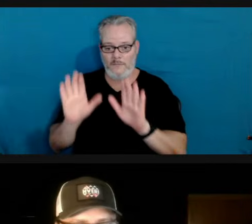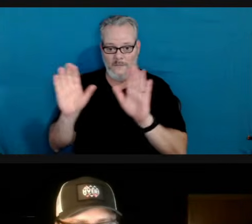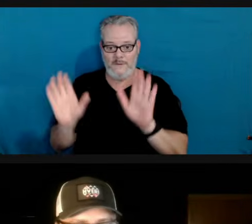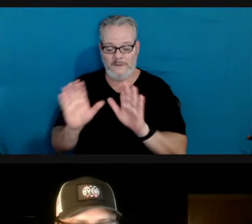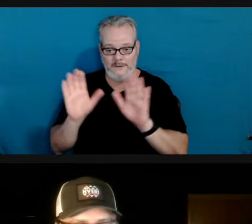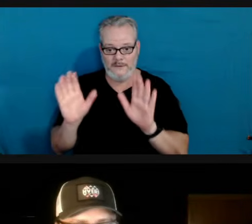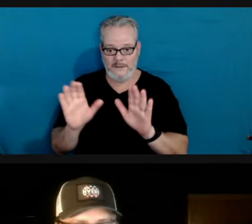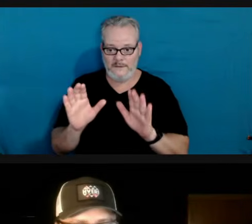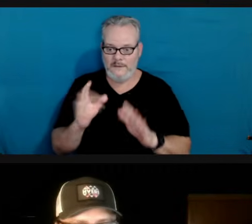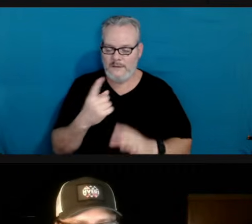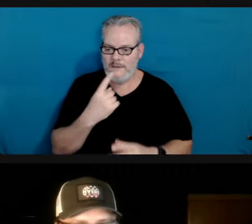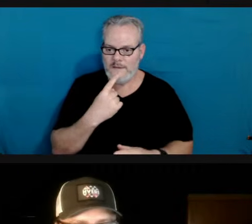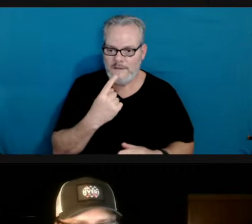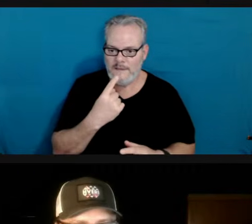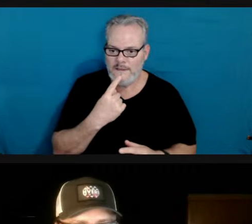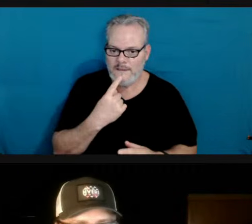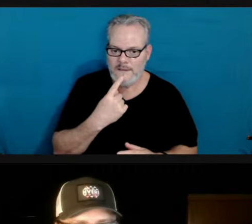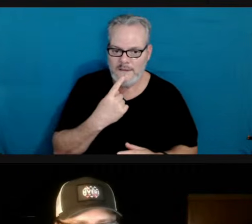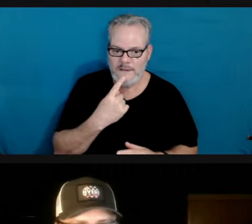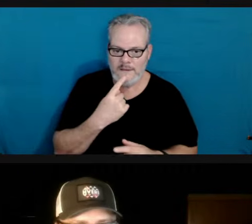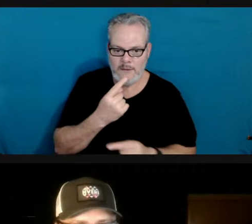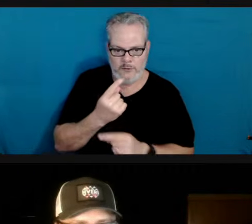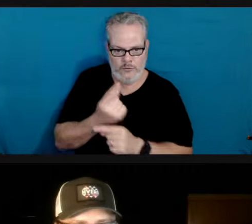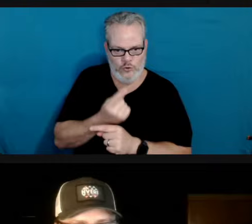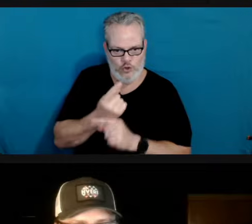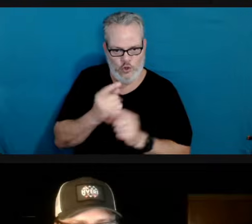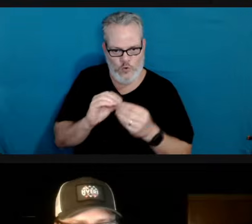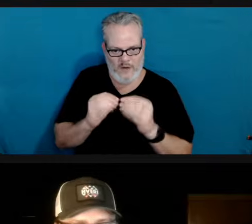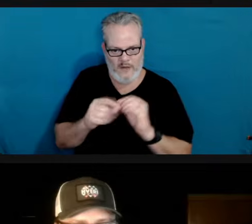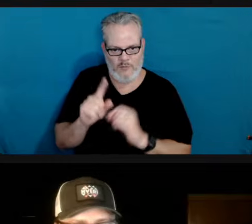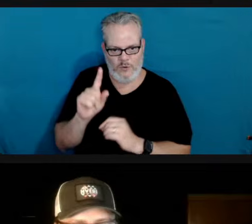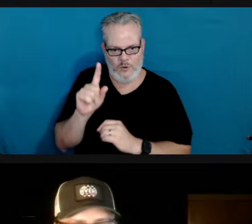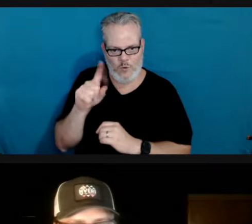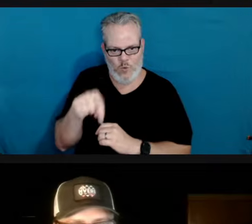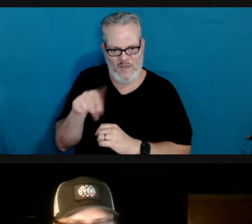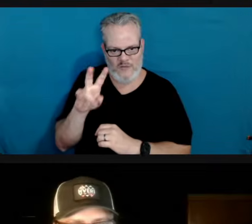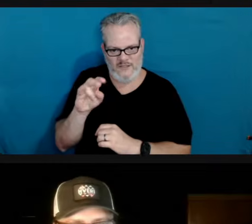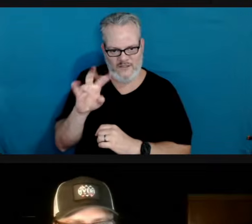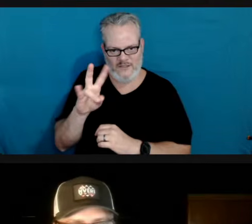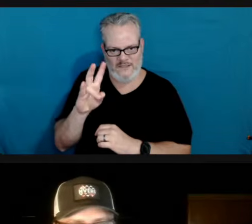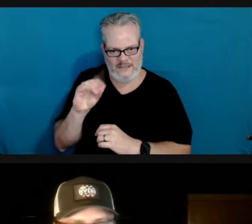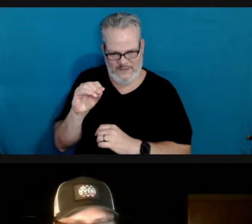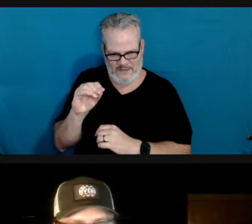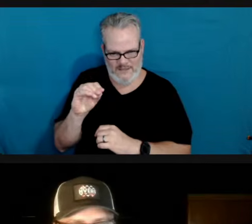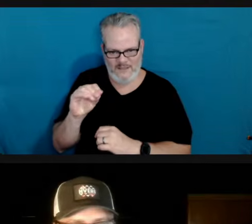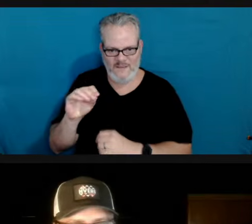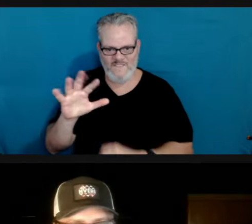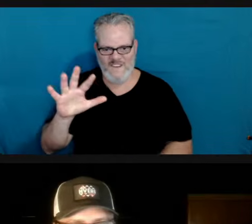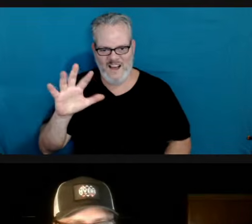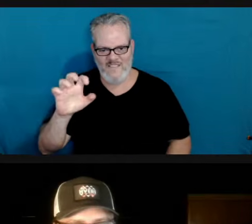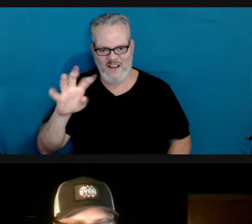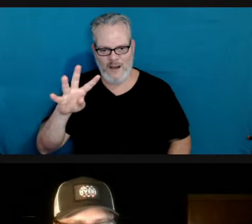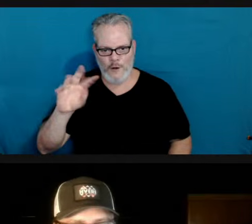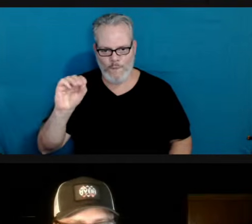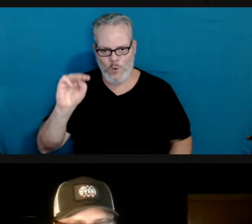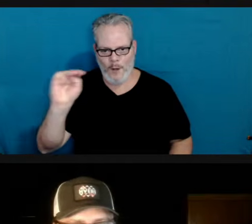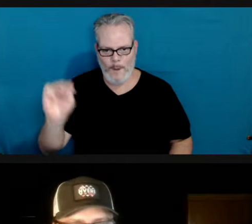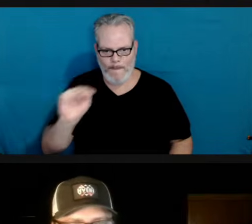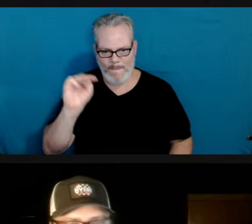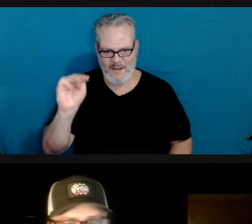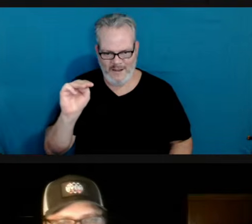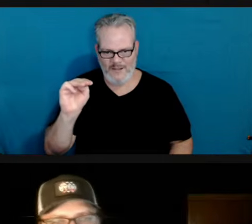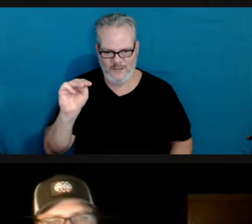they say the correct number was 1770, 540 meters for the south vent, north